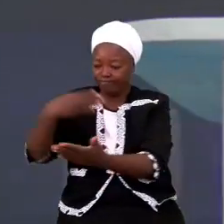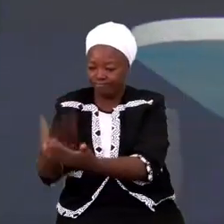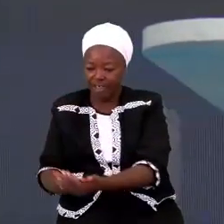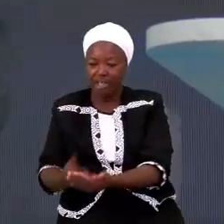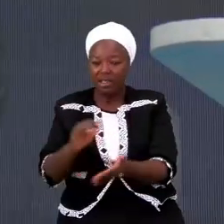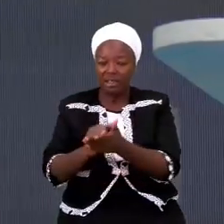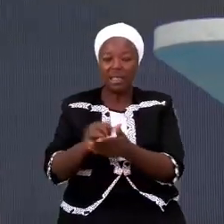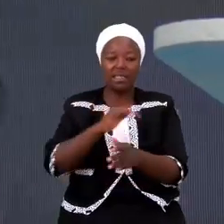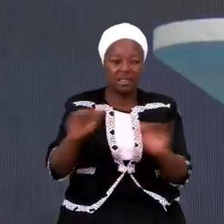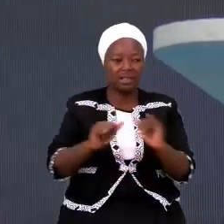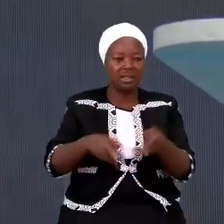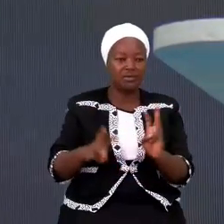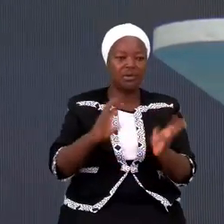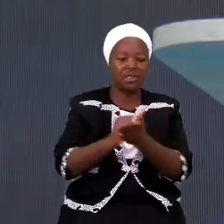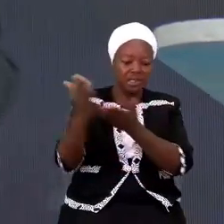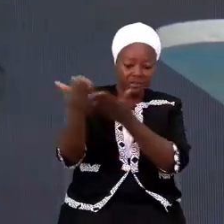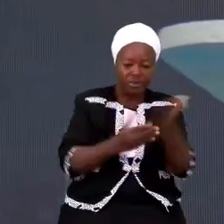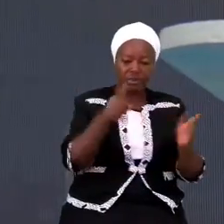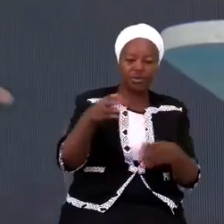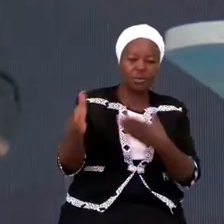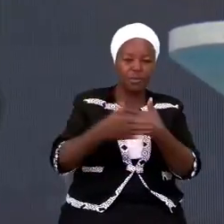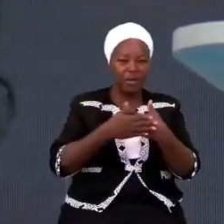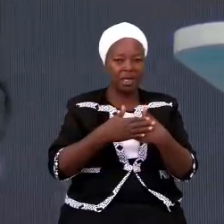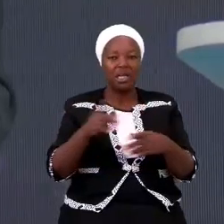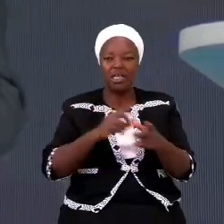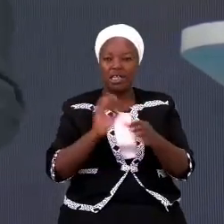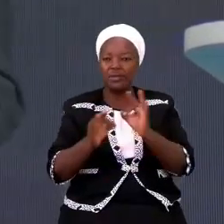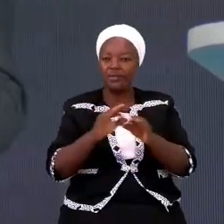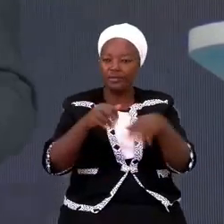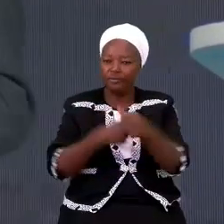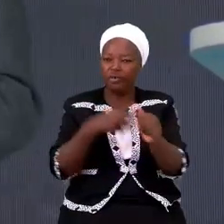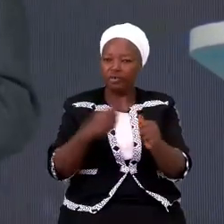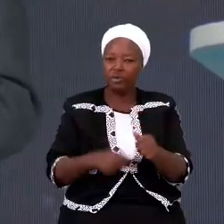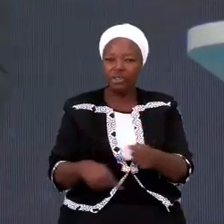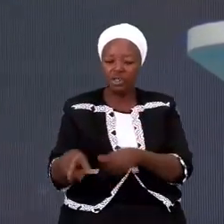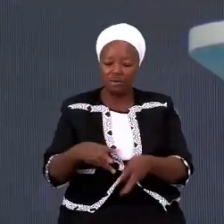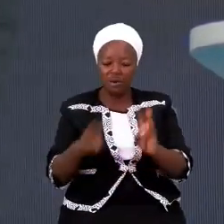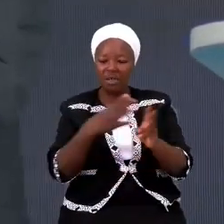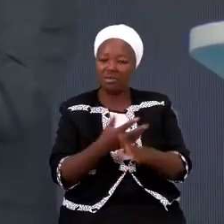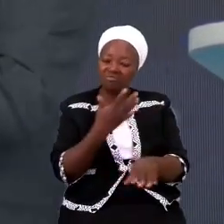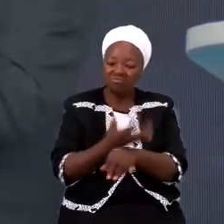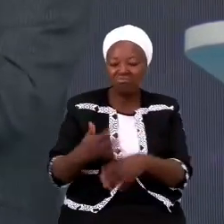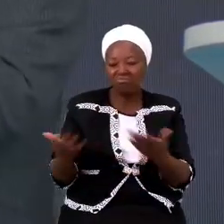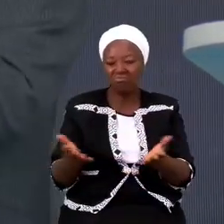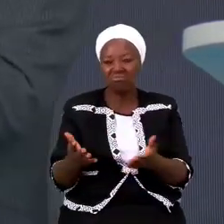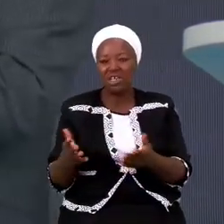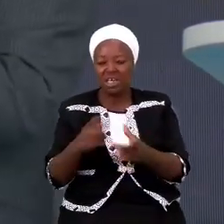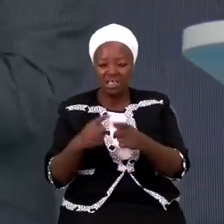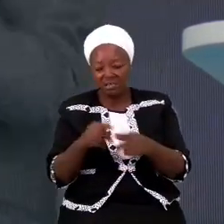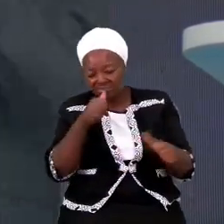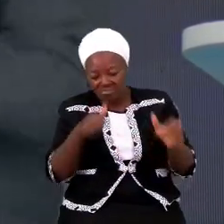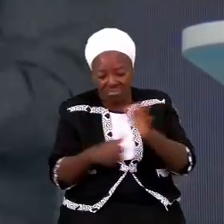indulgence, you indulge yourself, you indulge your flesh, you indulge your mind, you indulge